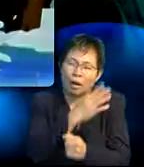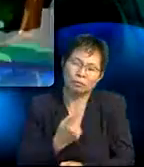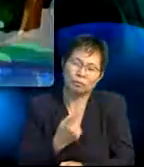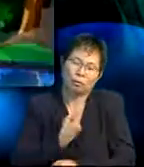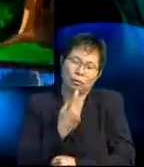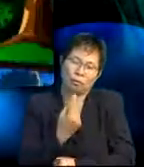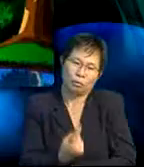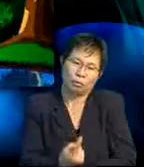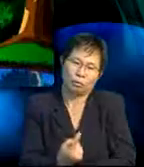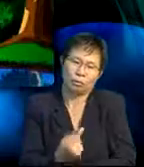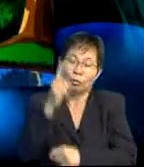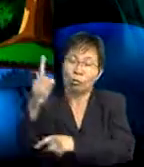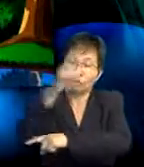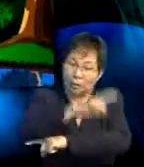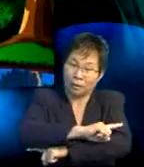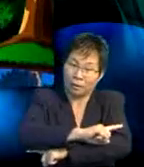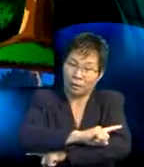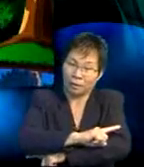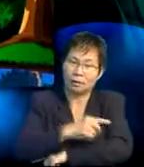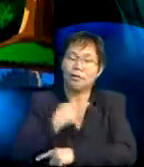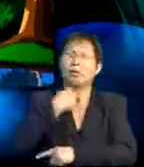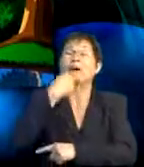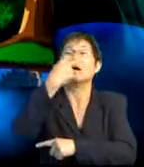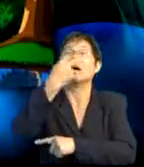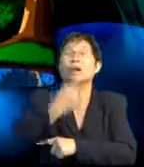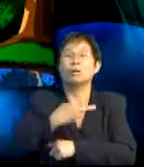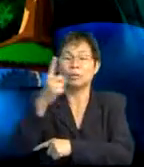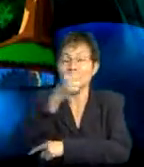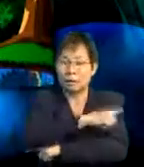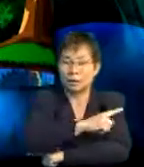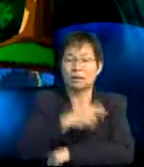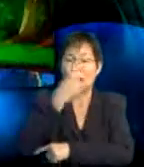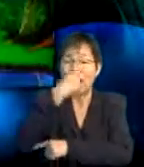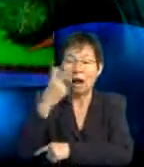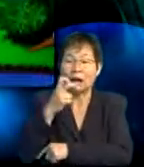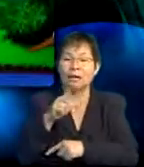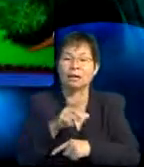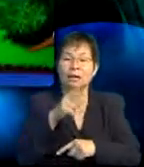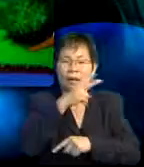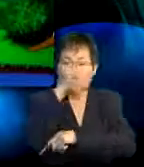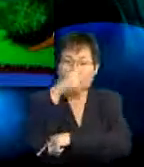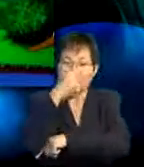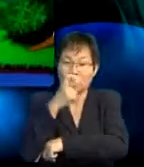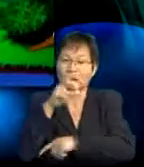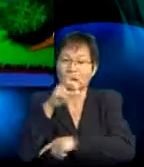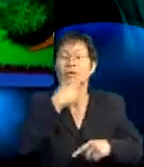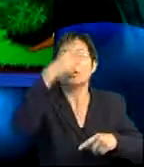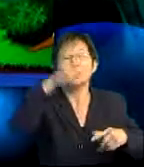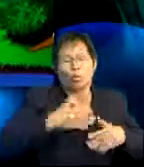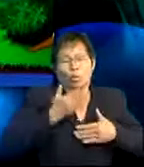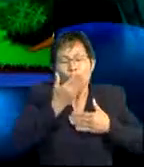alone. One day, the ugly duckling felt warm sunshine on his body.